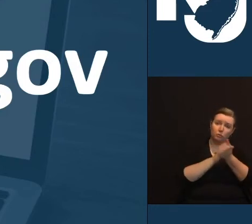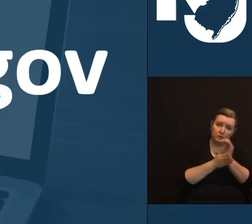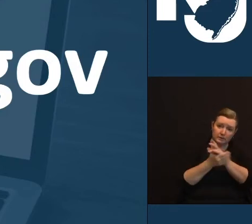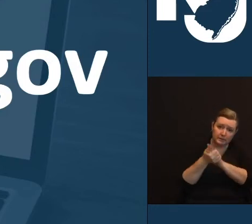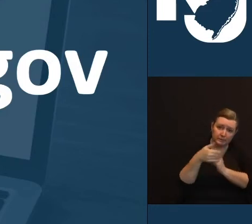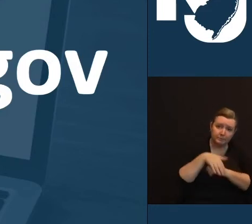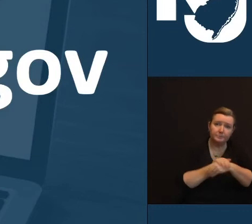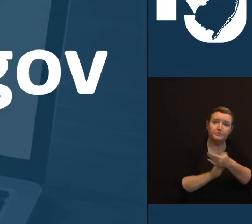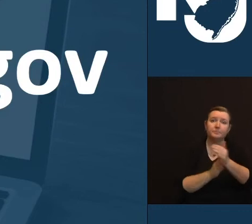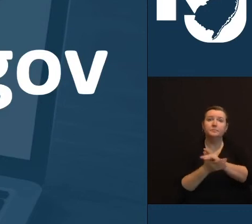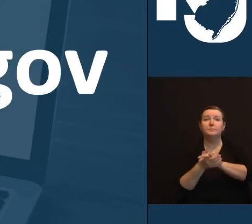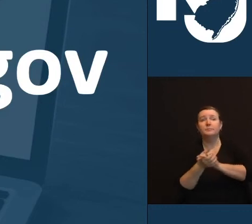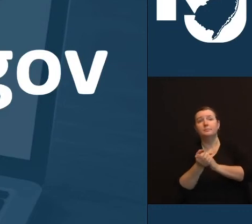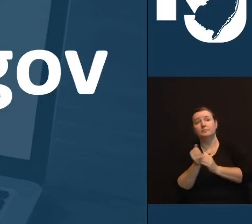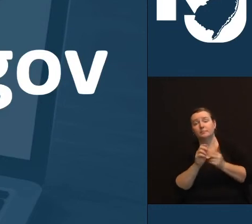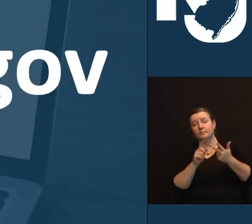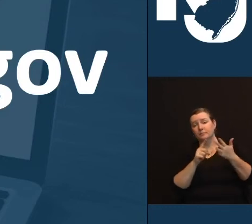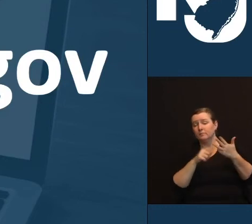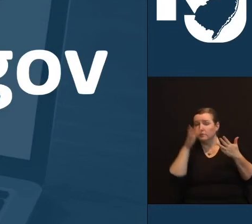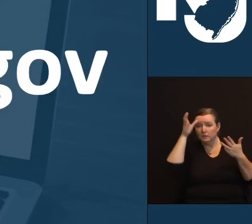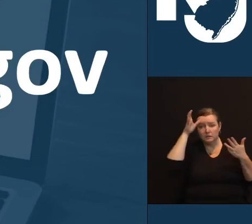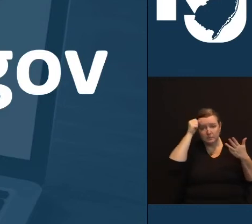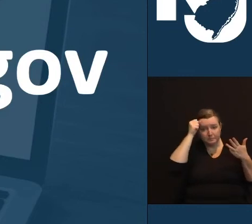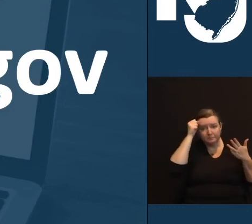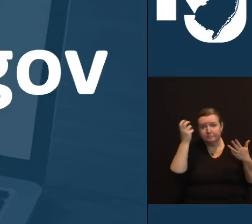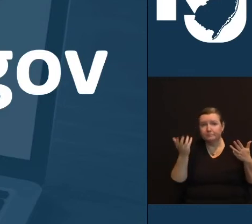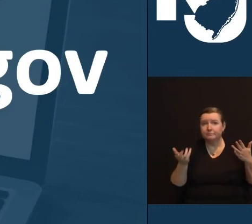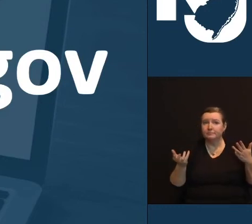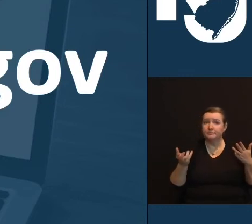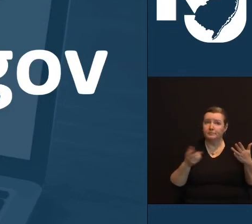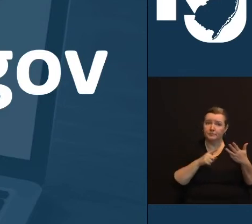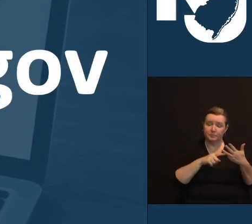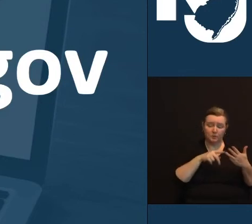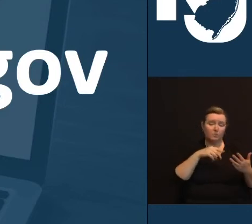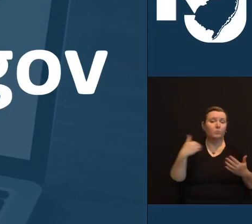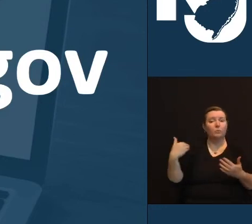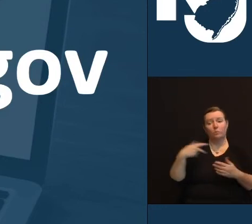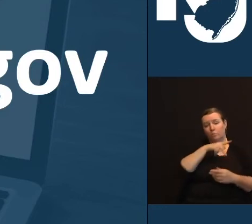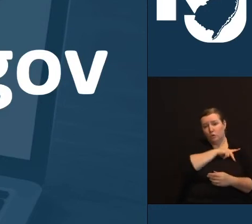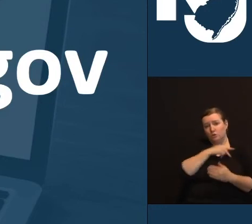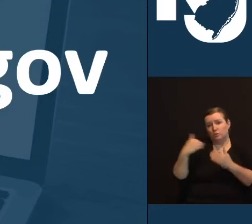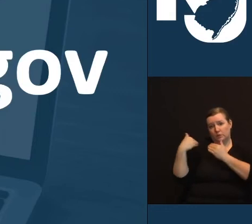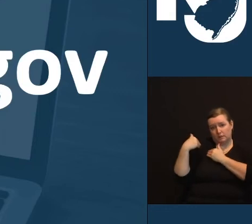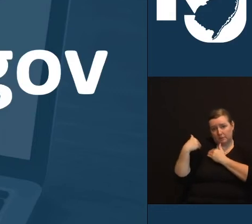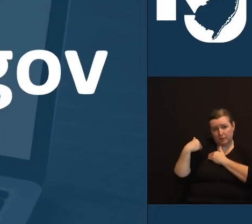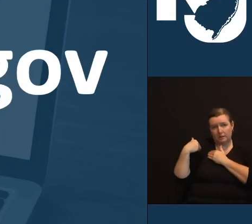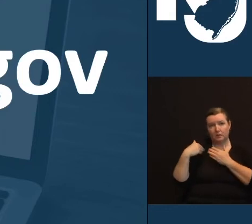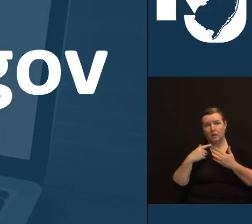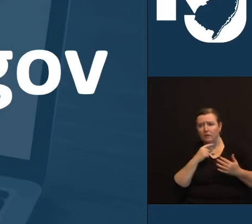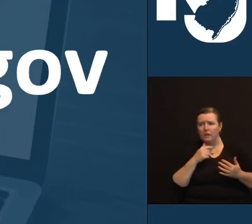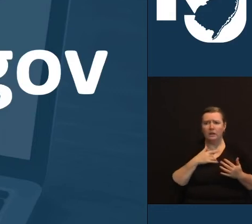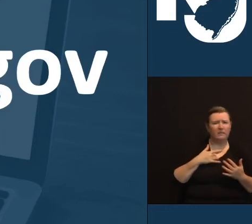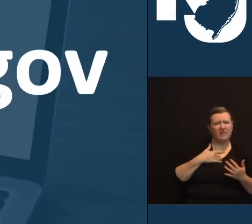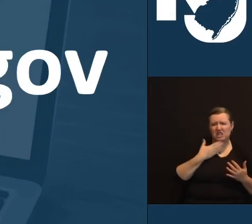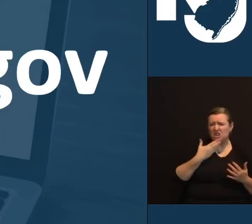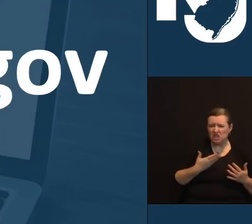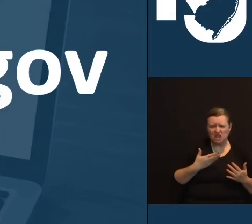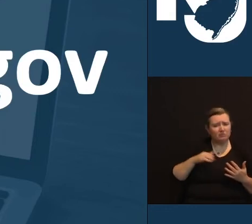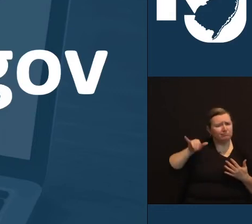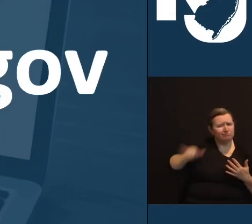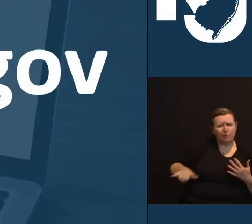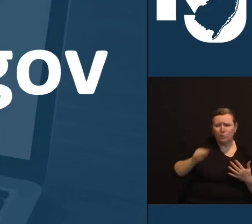basic common sense and personal responsibility. If you don't feel well, take yourself off the field. If you know you've been exposed,